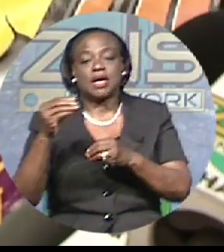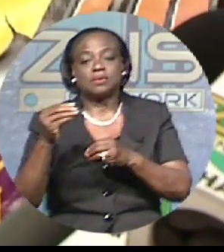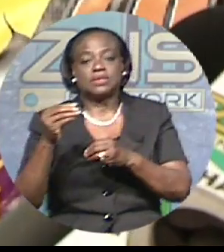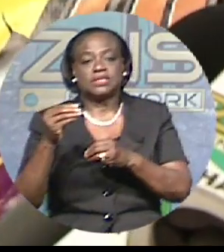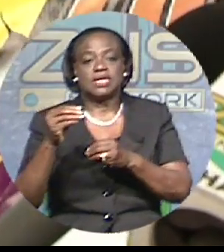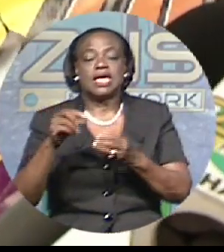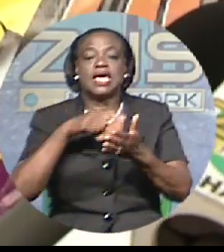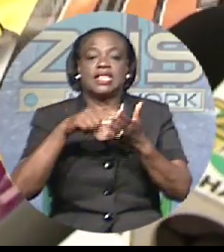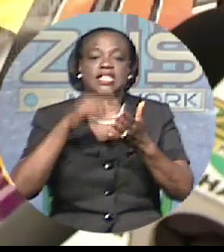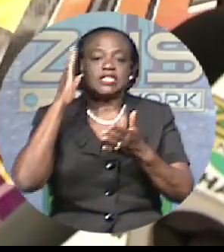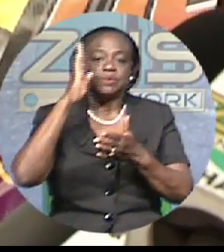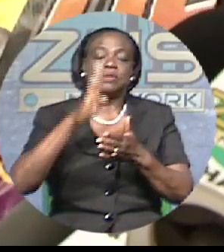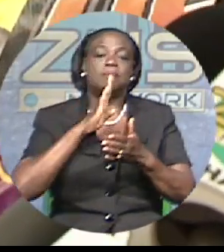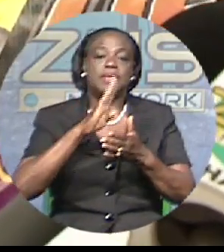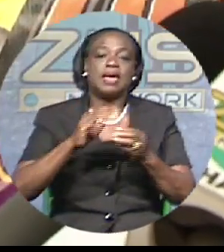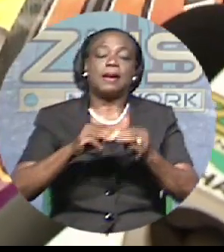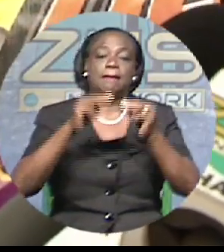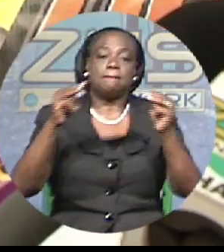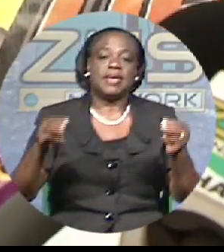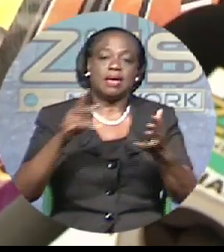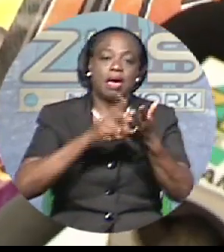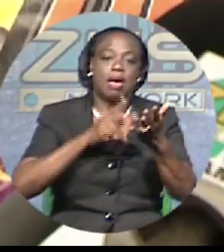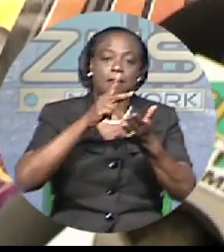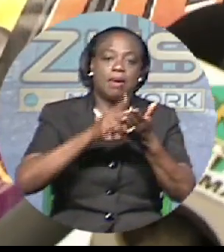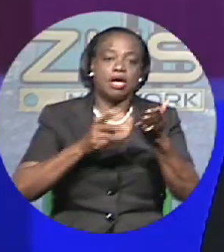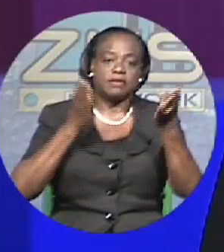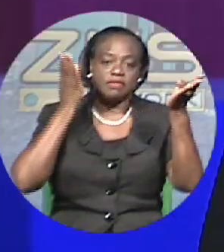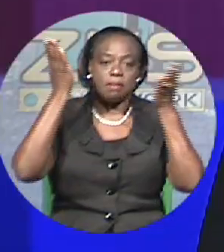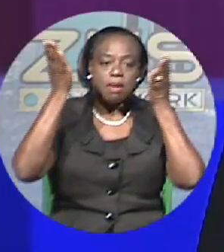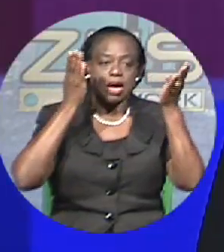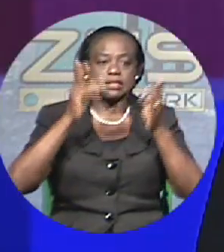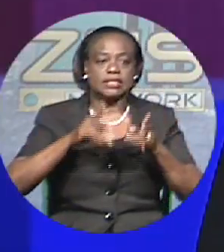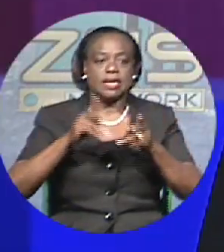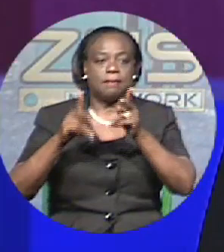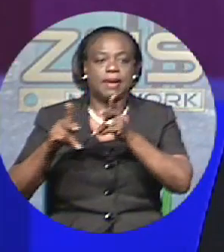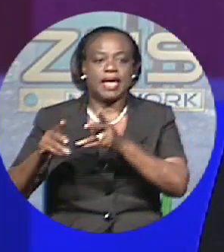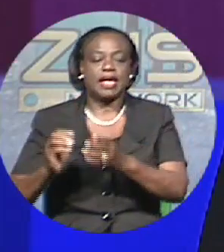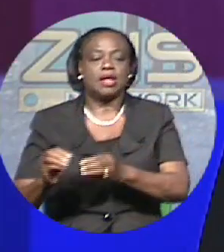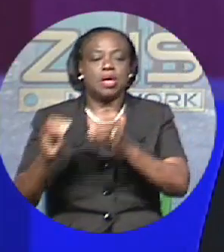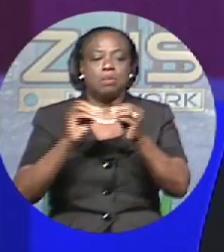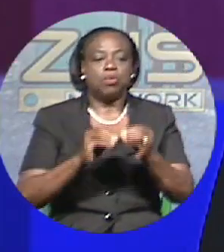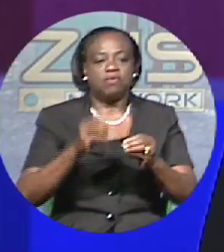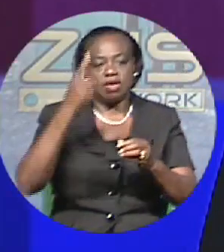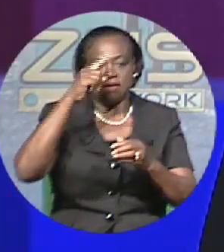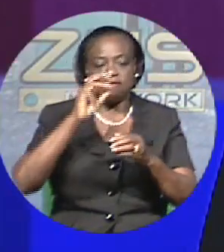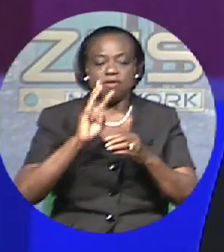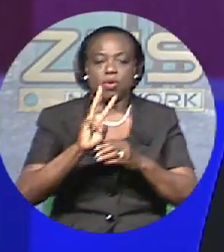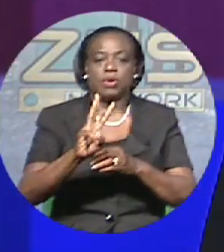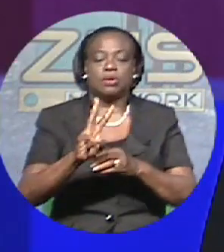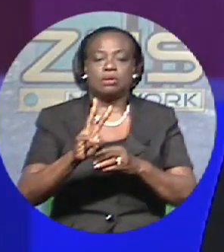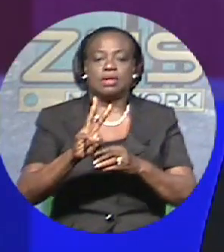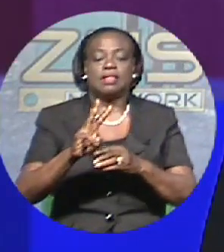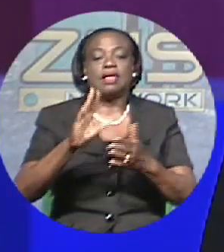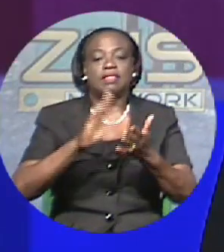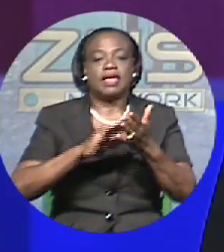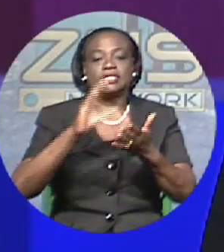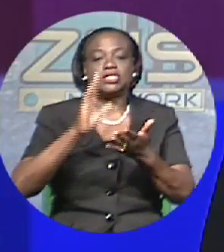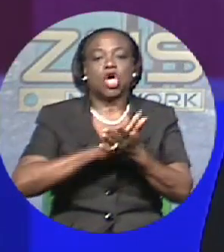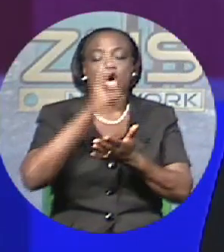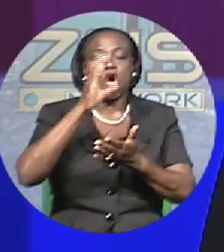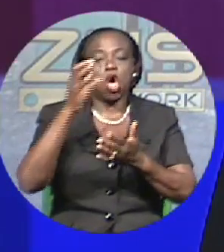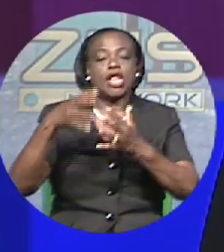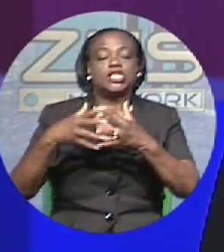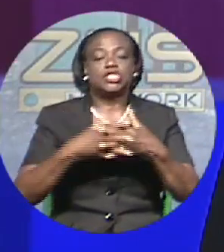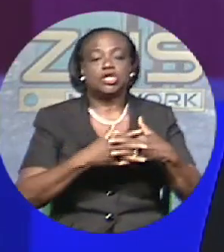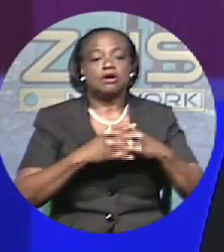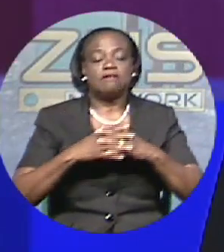a major part of our marketing plan moving forward. Now, in addition to college football, the Sports Tourism Unit also has ties